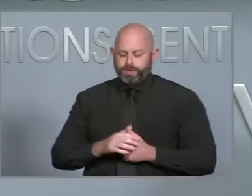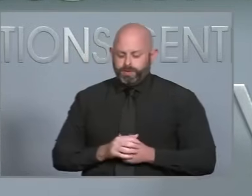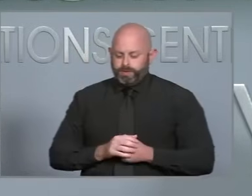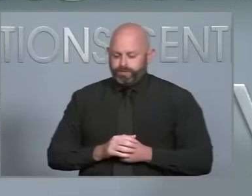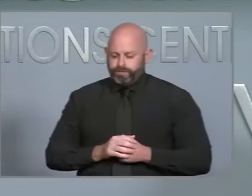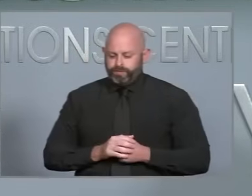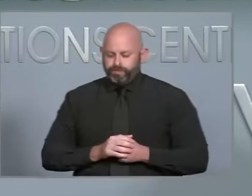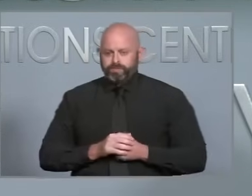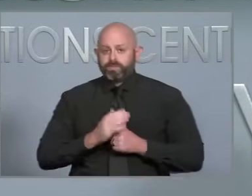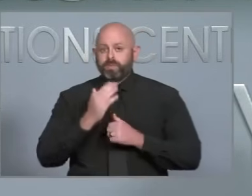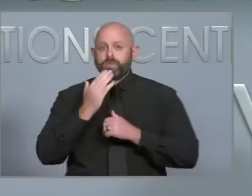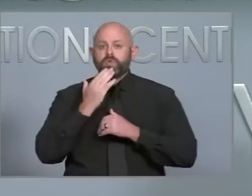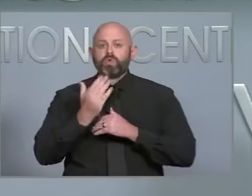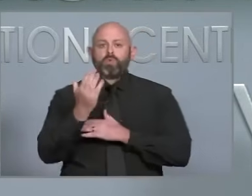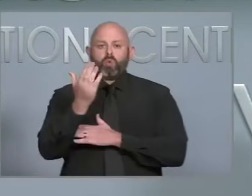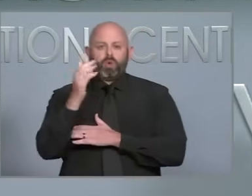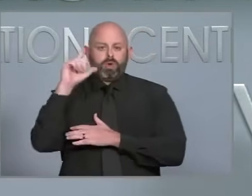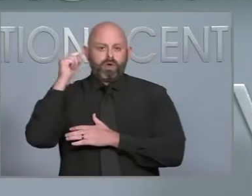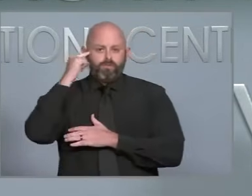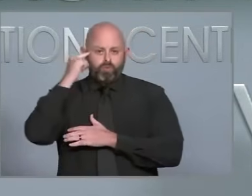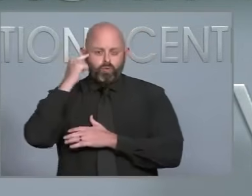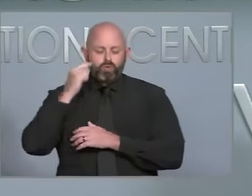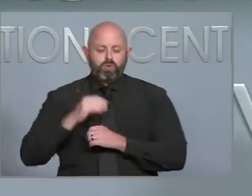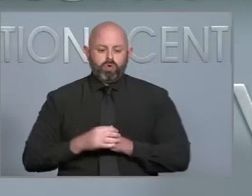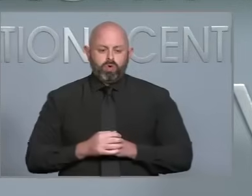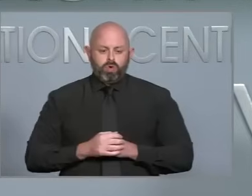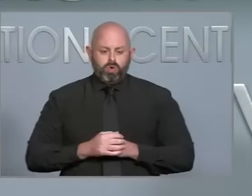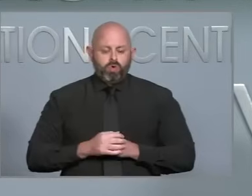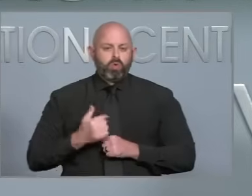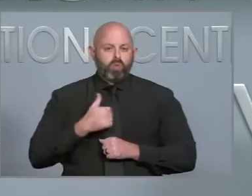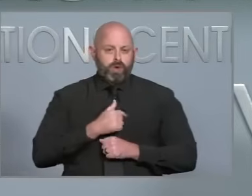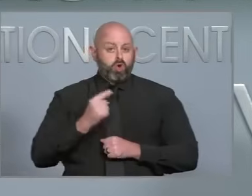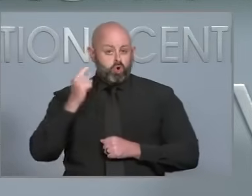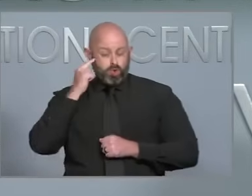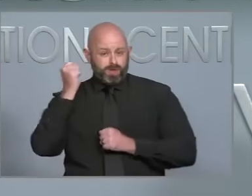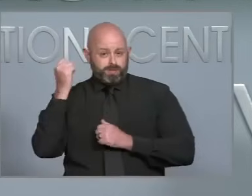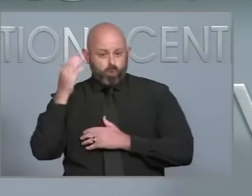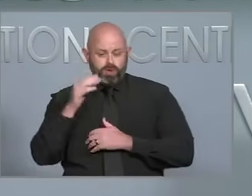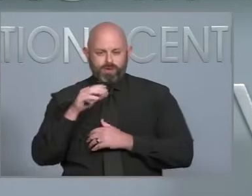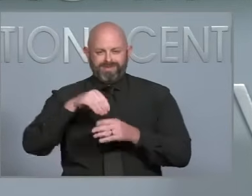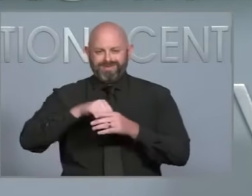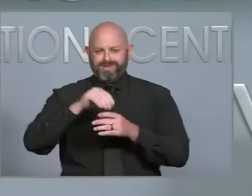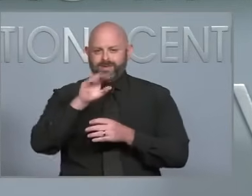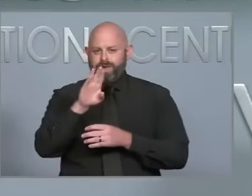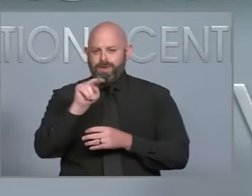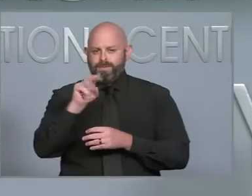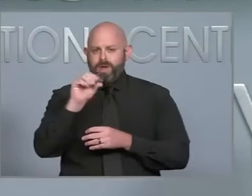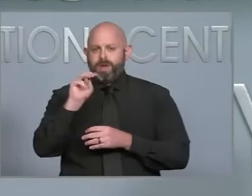Good morning, Governor. We heard in the briefing this morning from Buncombe County officials that